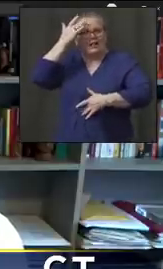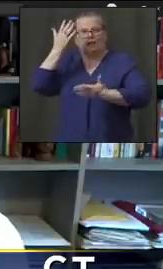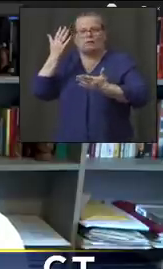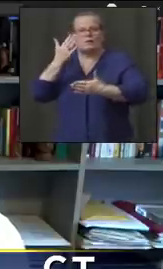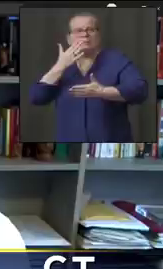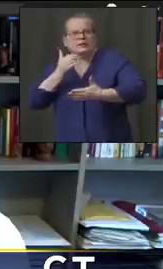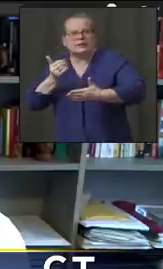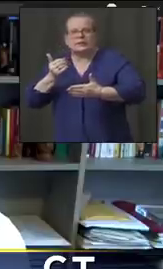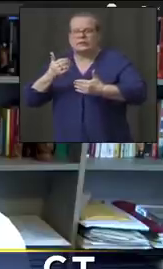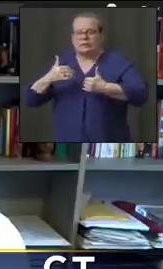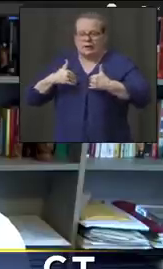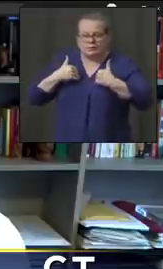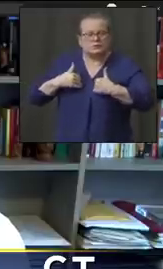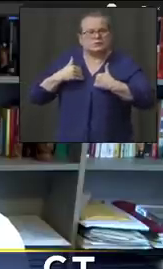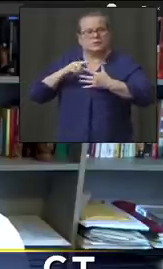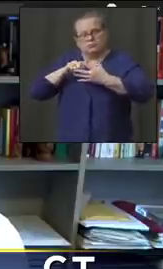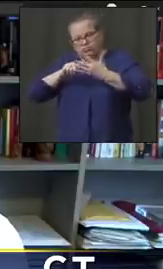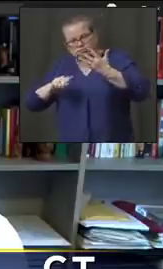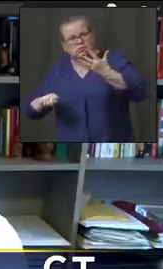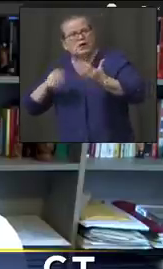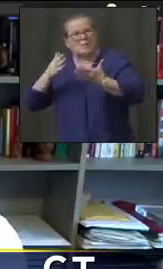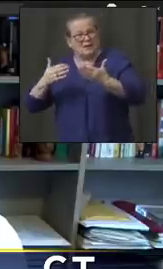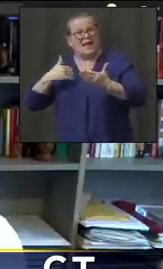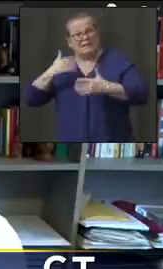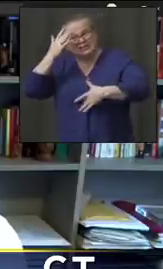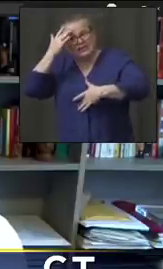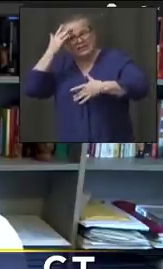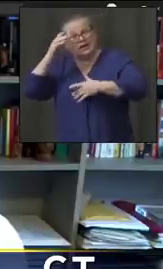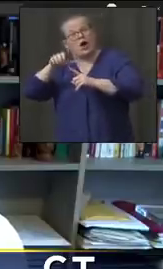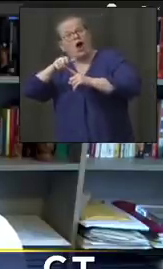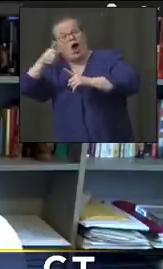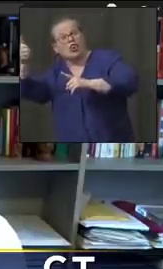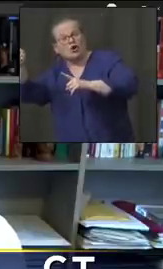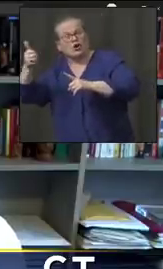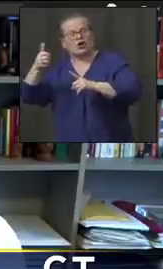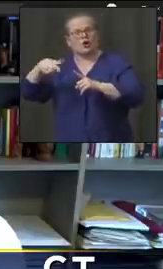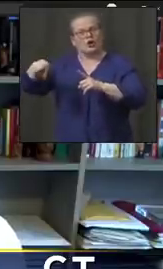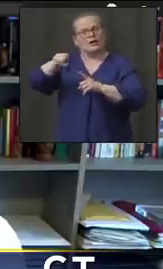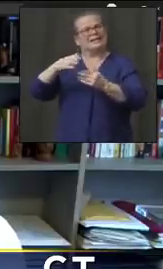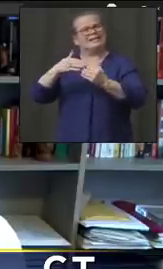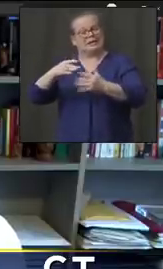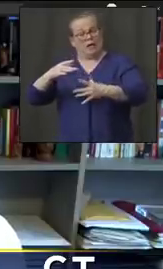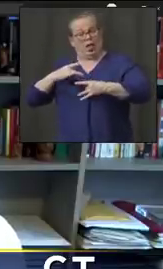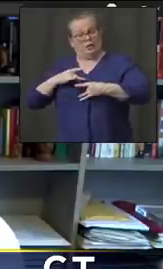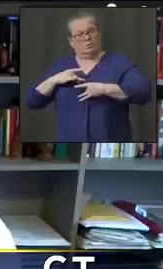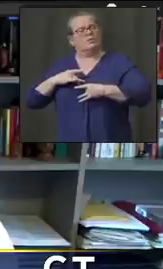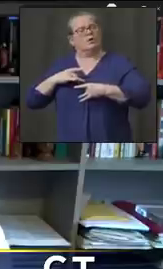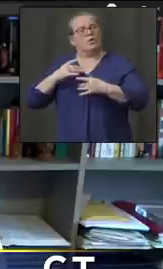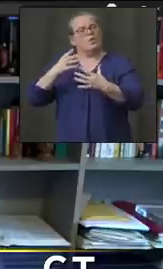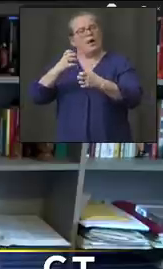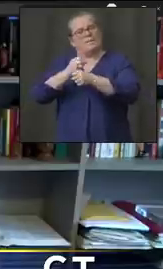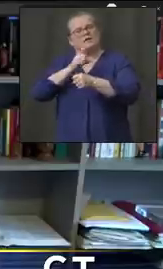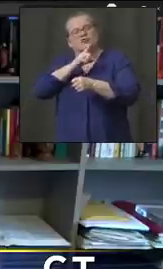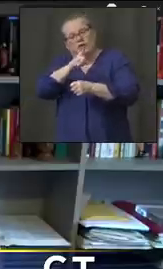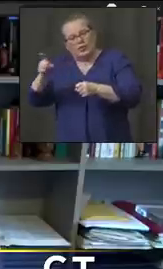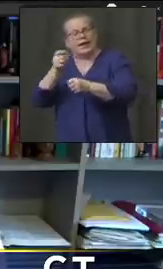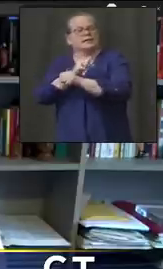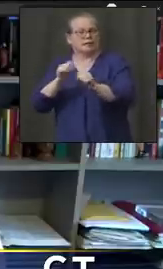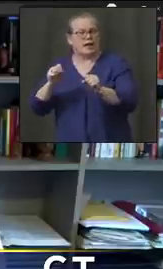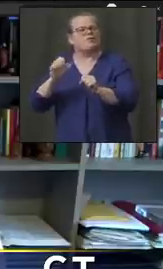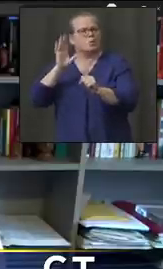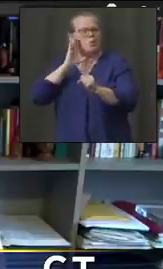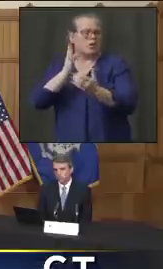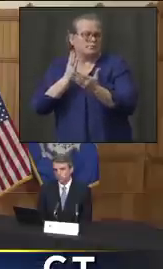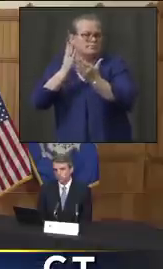group that we're going to want to shelter in place and come up with specific recommendations to protect this group.